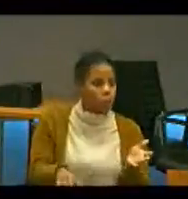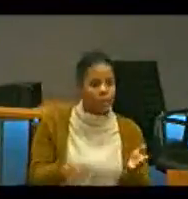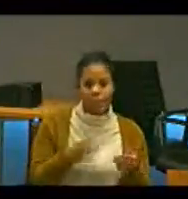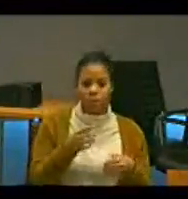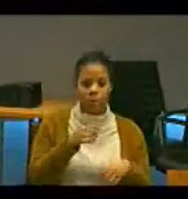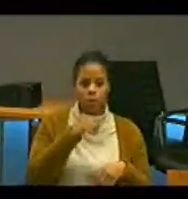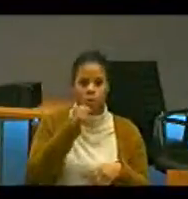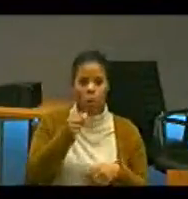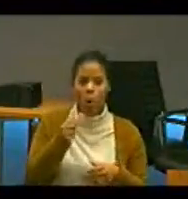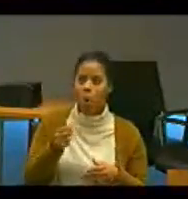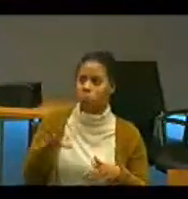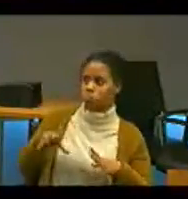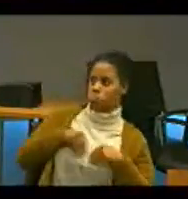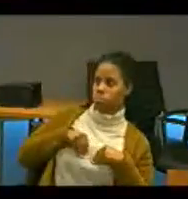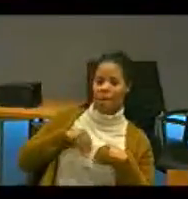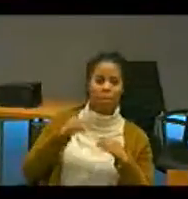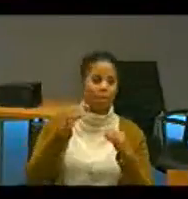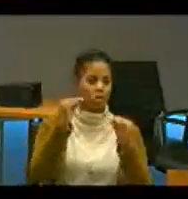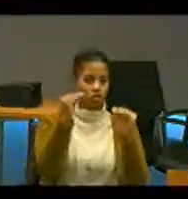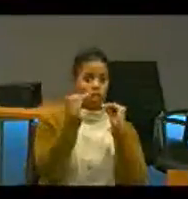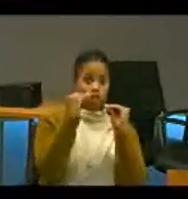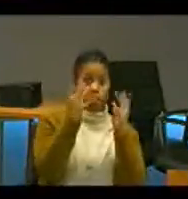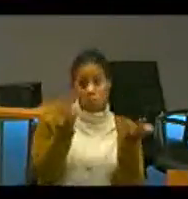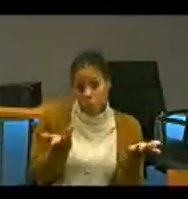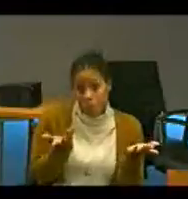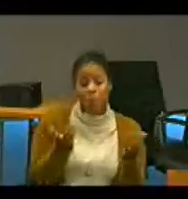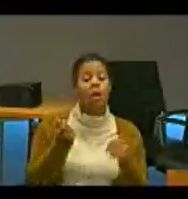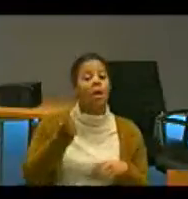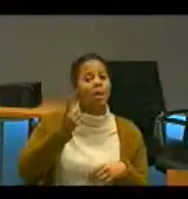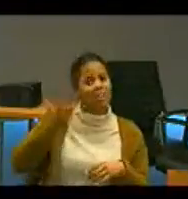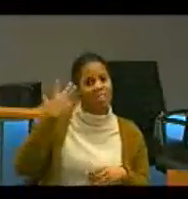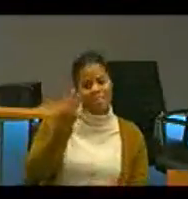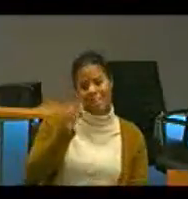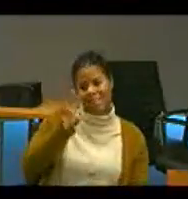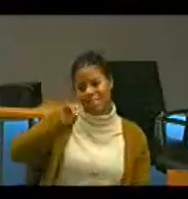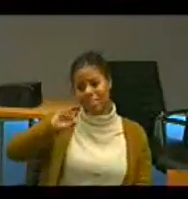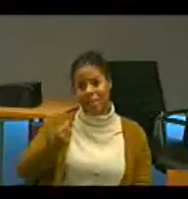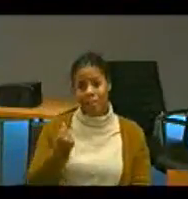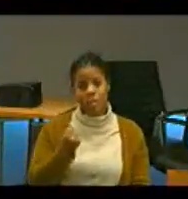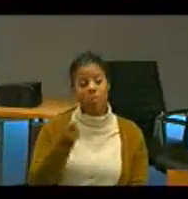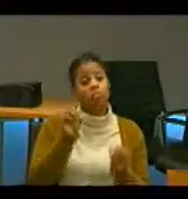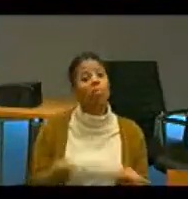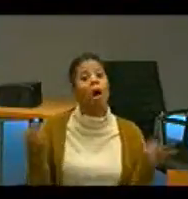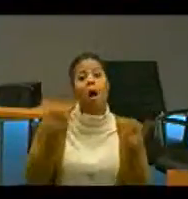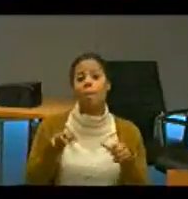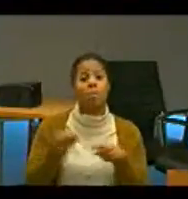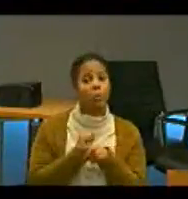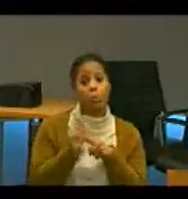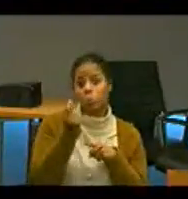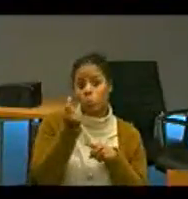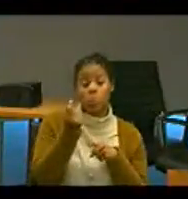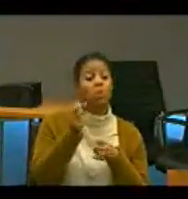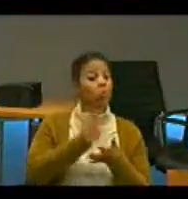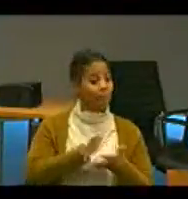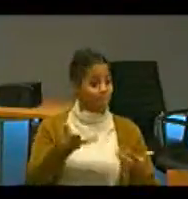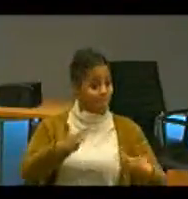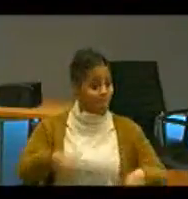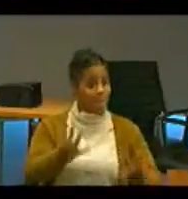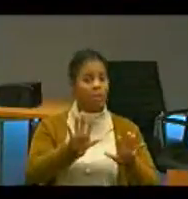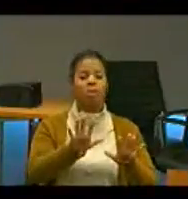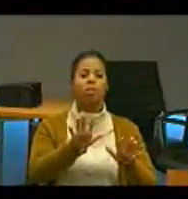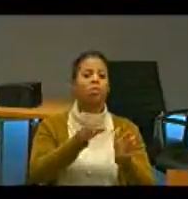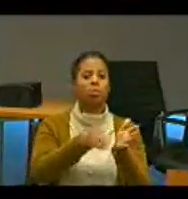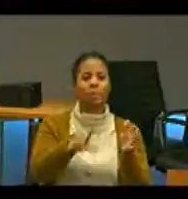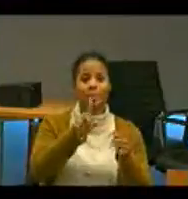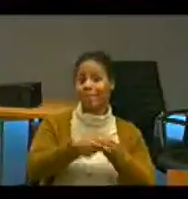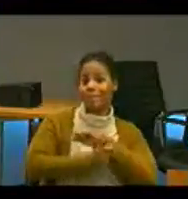The thing is, like back before the 1970s, much more common practice was to hold students after school, that is more instruction